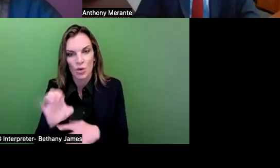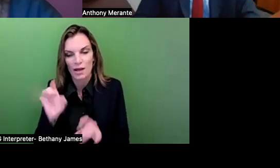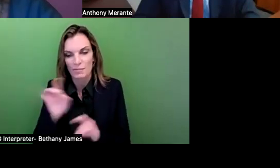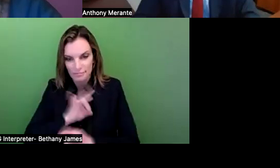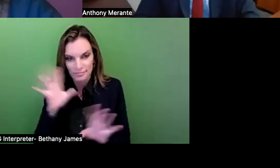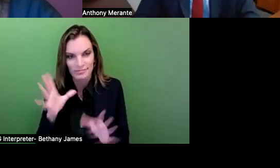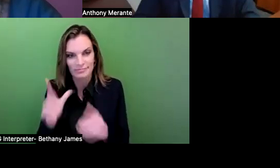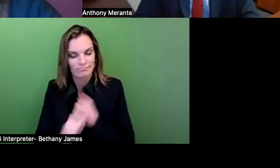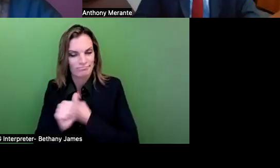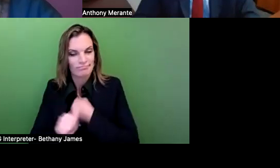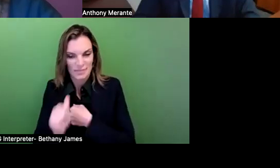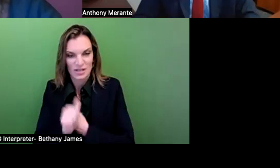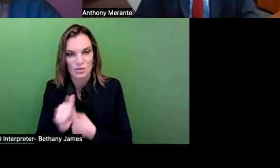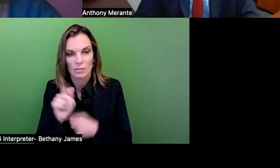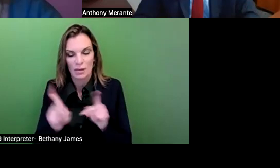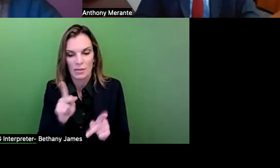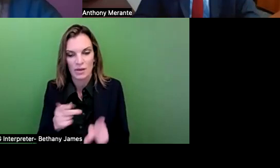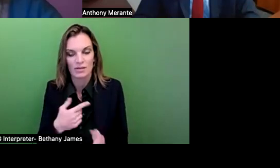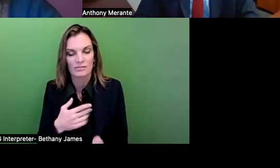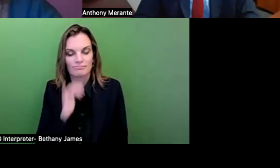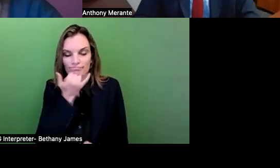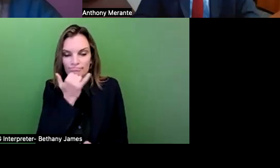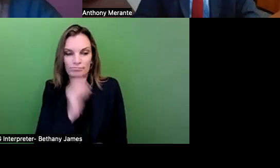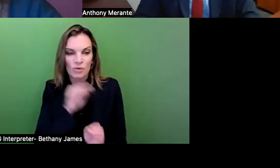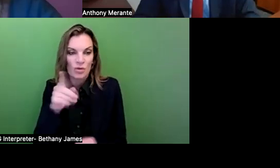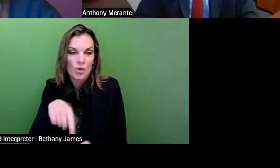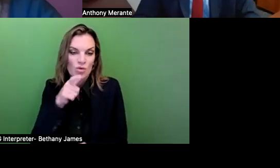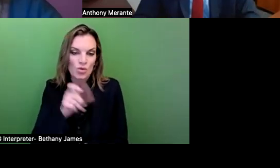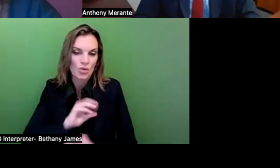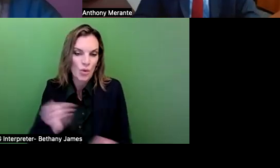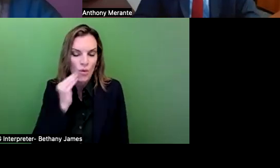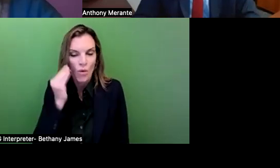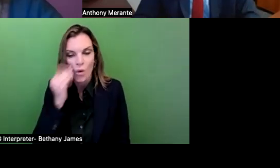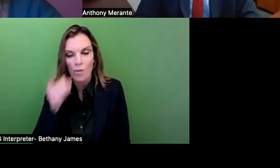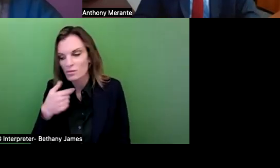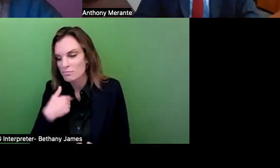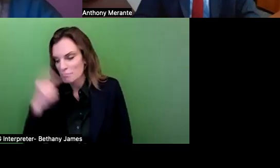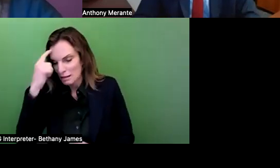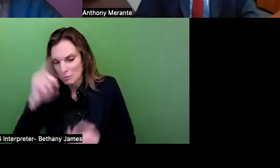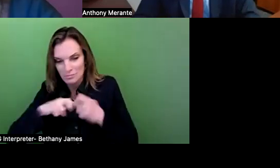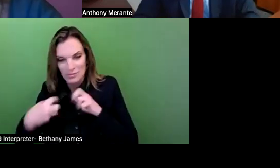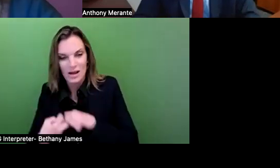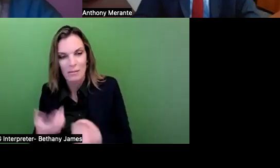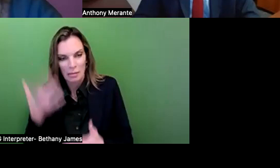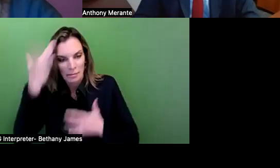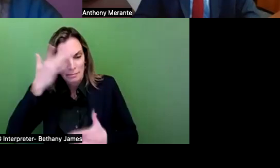been enough work done to take care of the homeless and the mentally ill. Those are the other issues that have developed, and people just